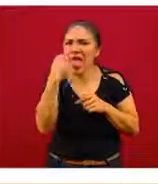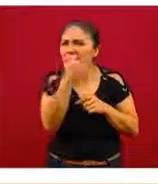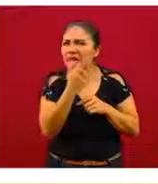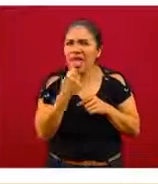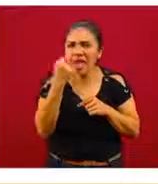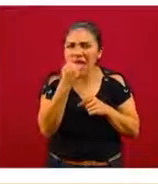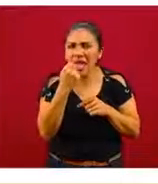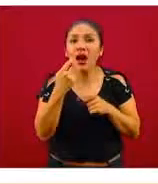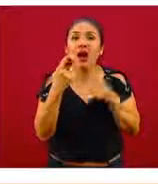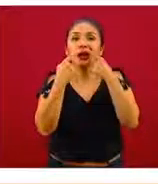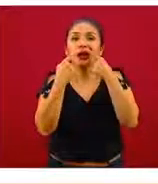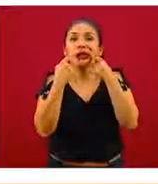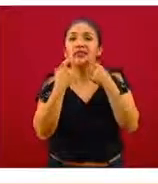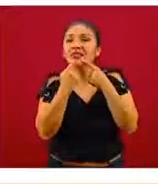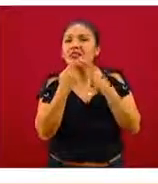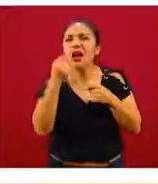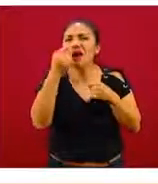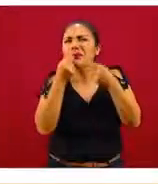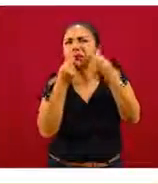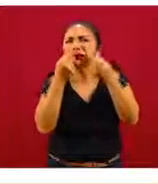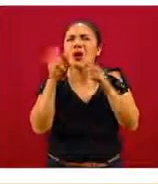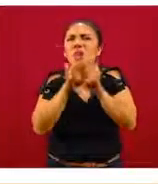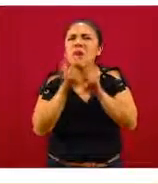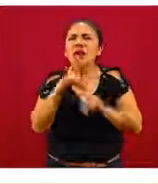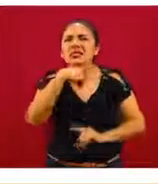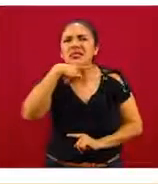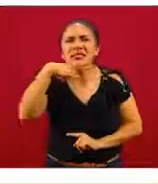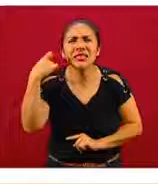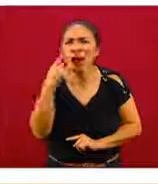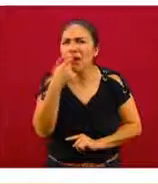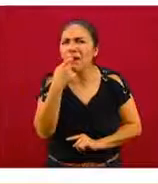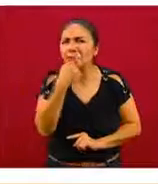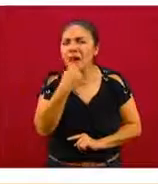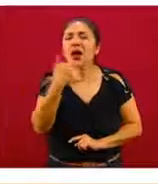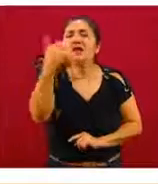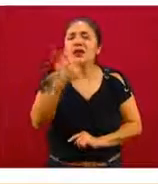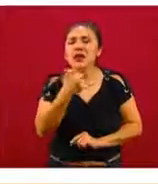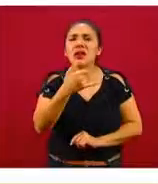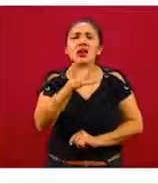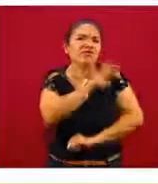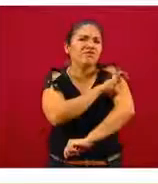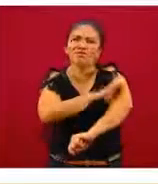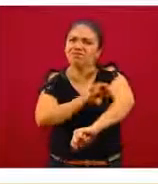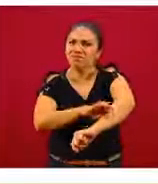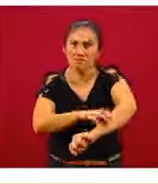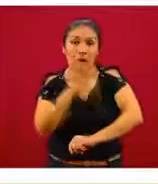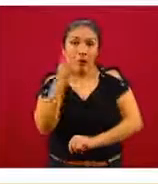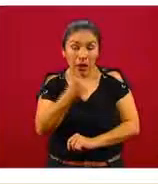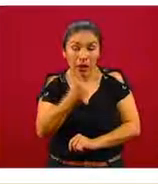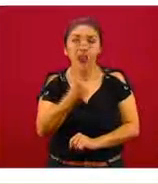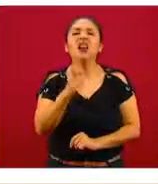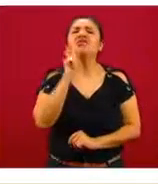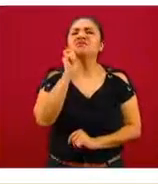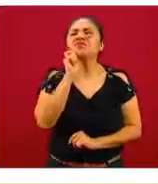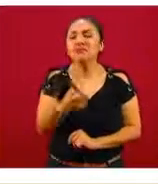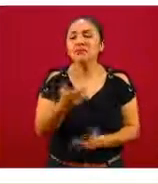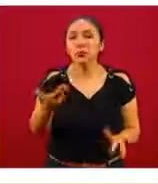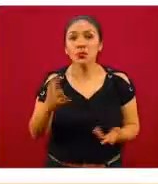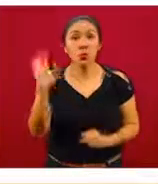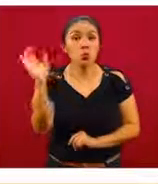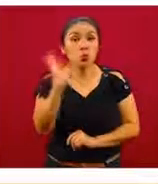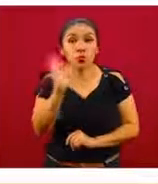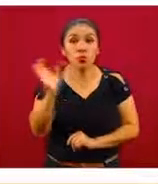a raspberry tongue, as they call it, and lips, and as well rash all over the body.